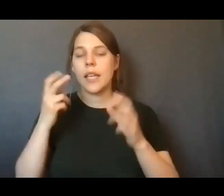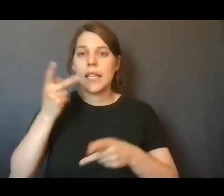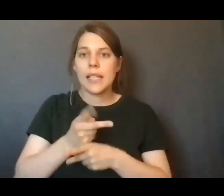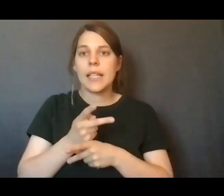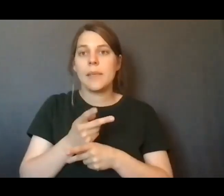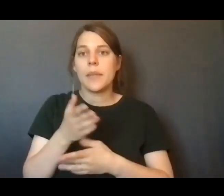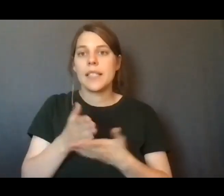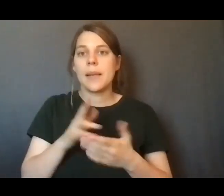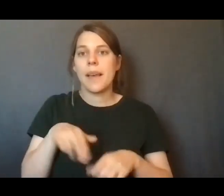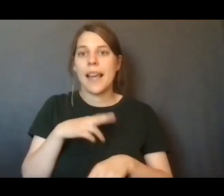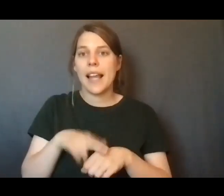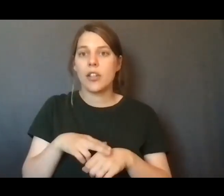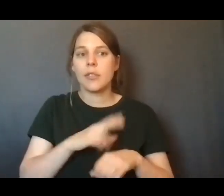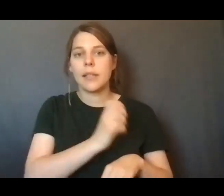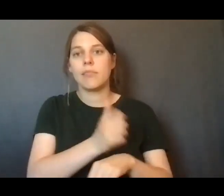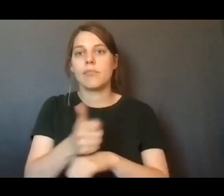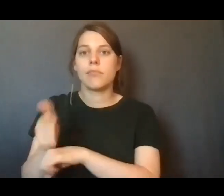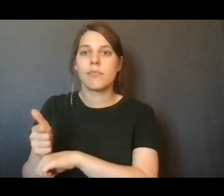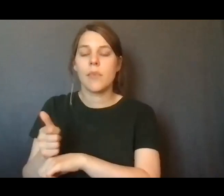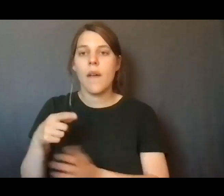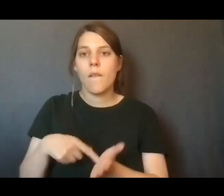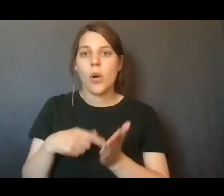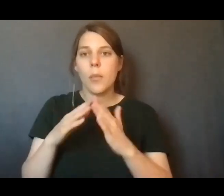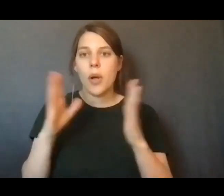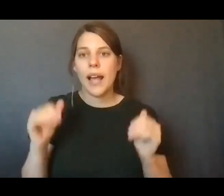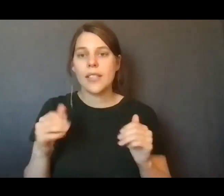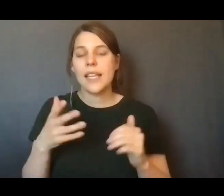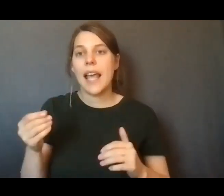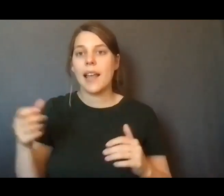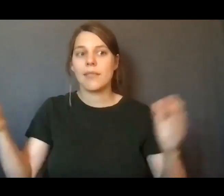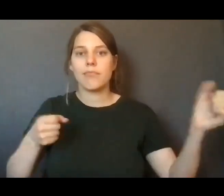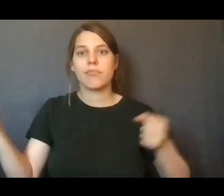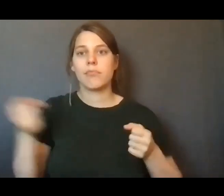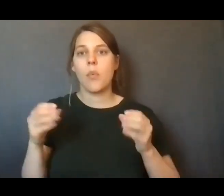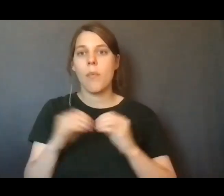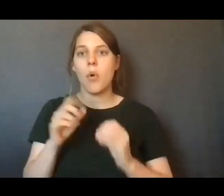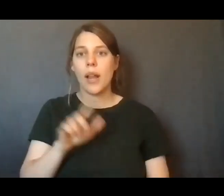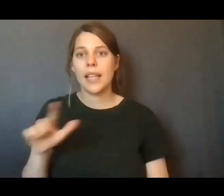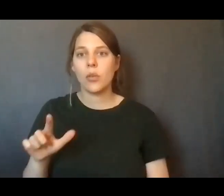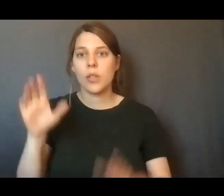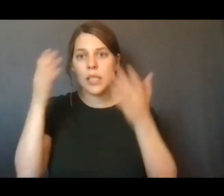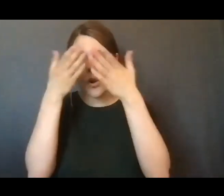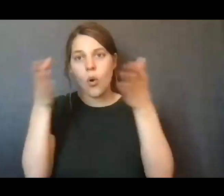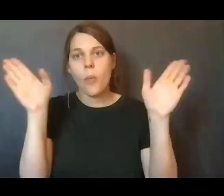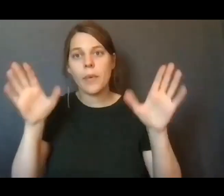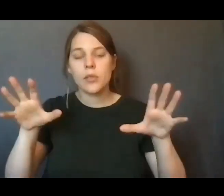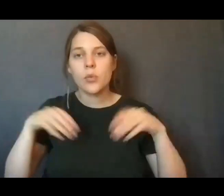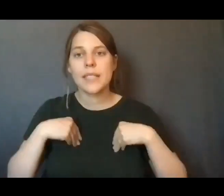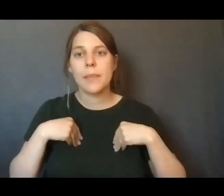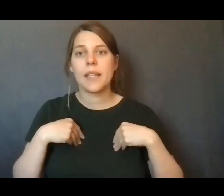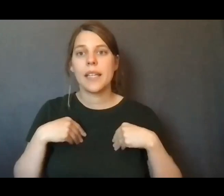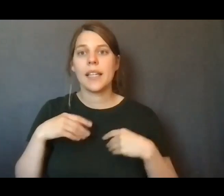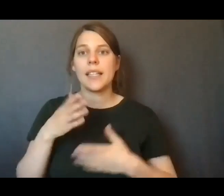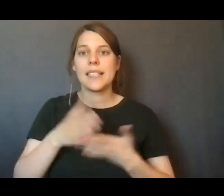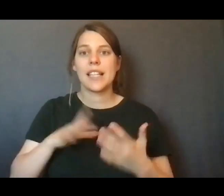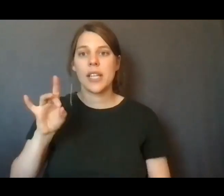occurring affordable housing as affordable, and then bring more landlords on that'll be open to accepting Section 8 vouchers